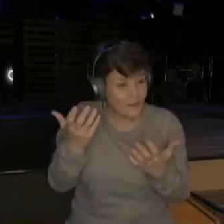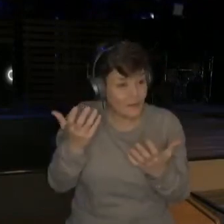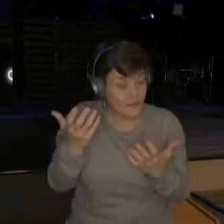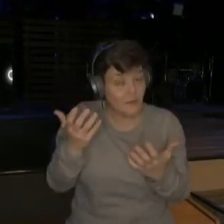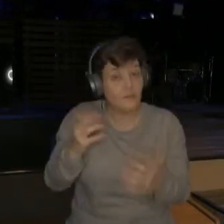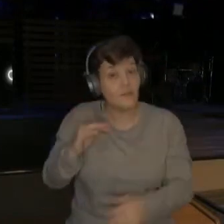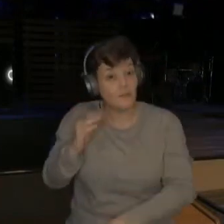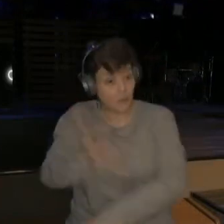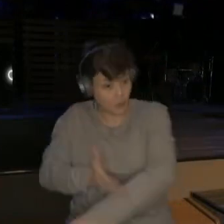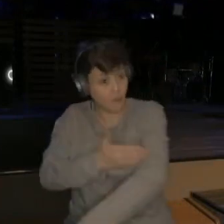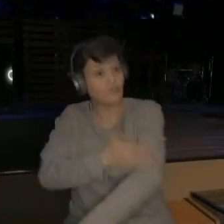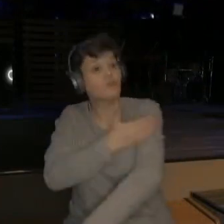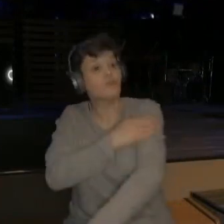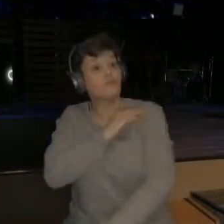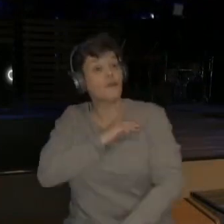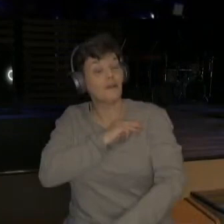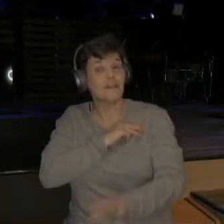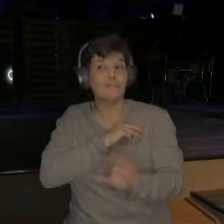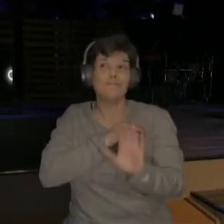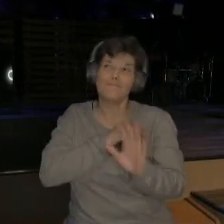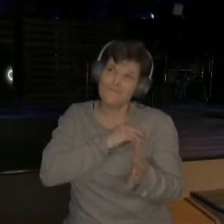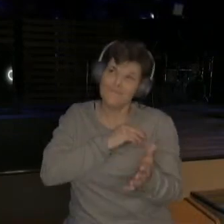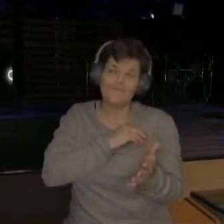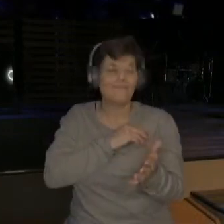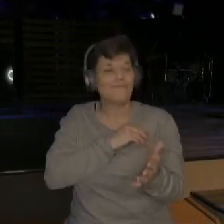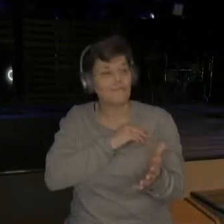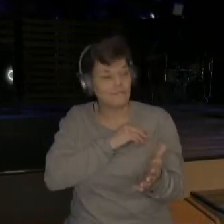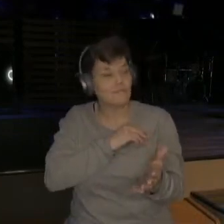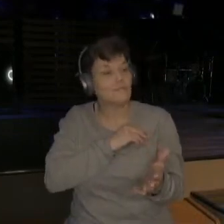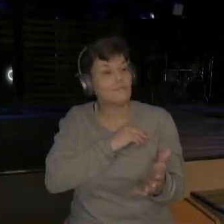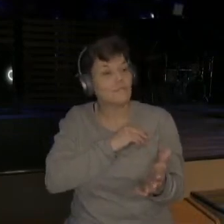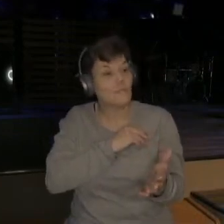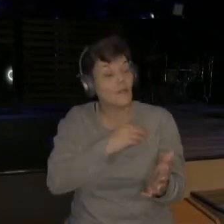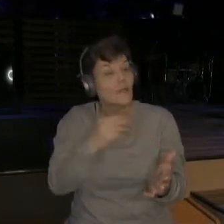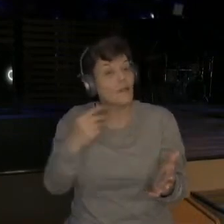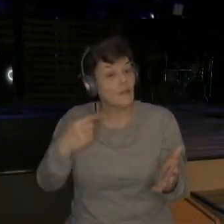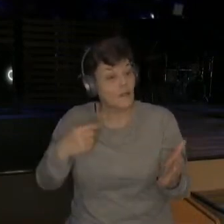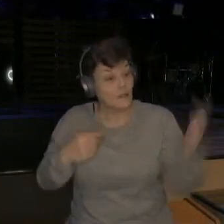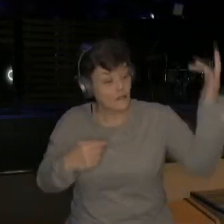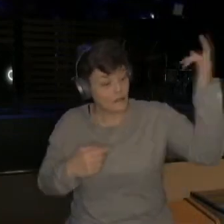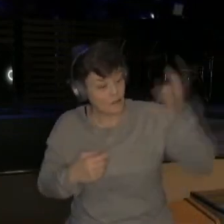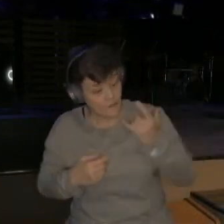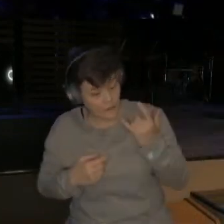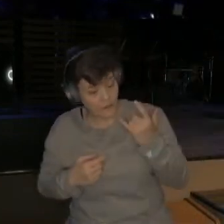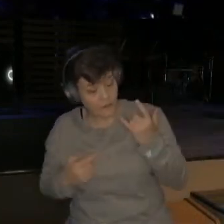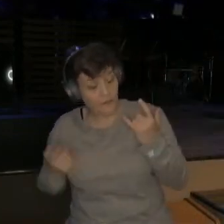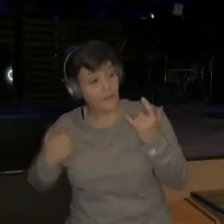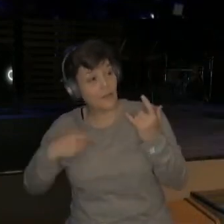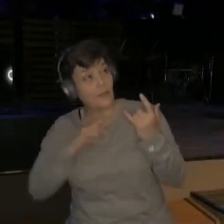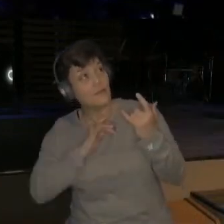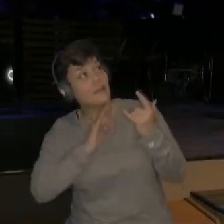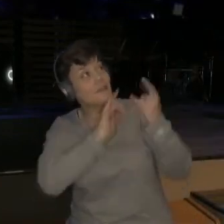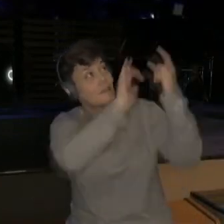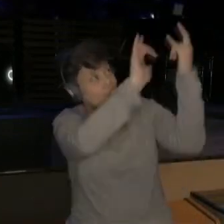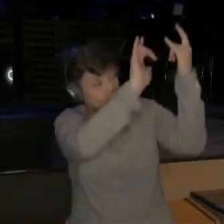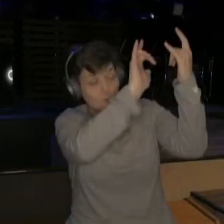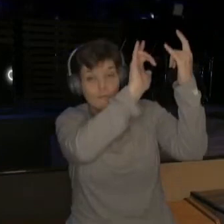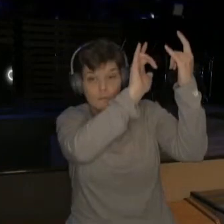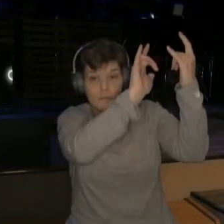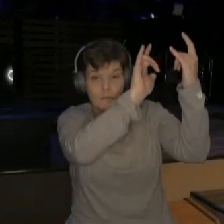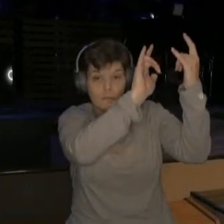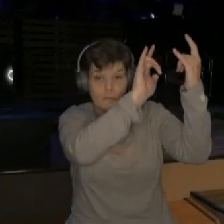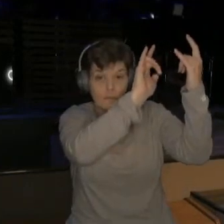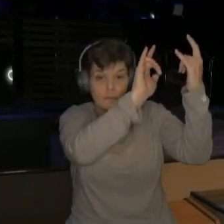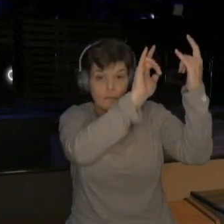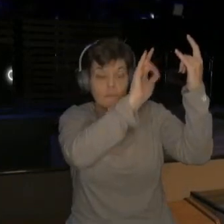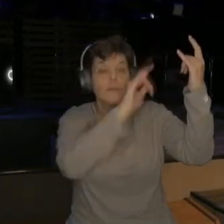behavior, but to love him because he first loves us. And then, by his